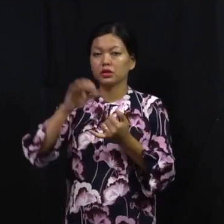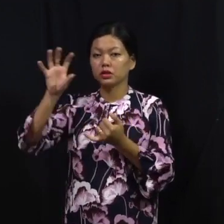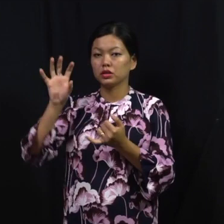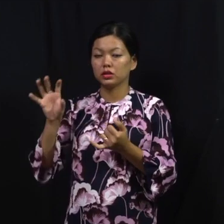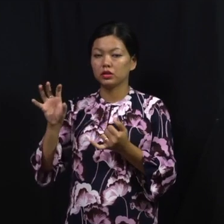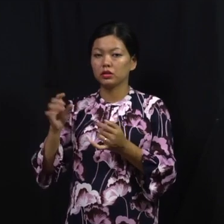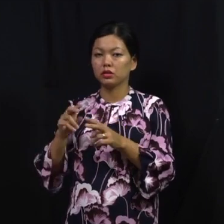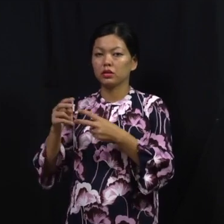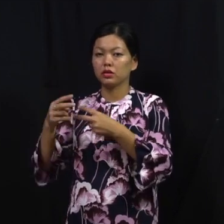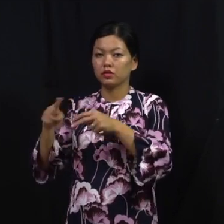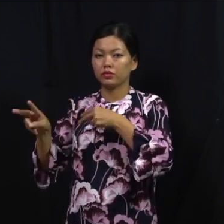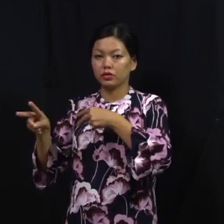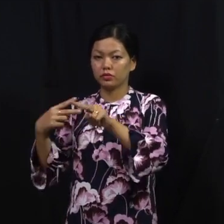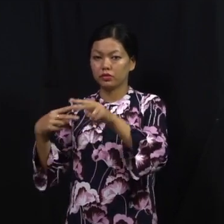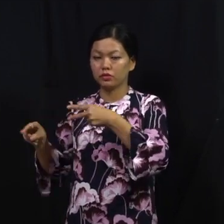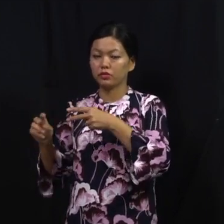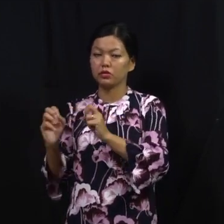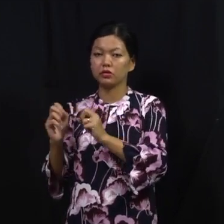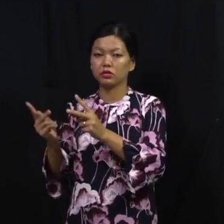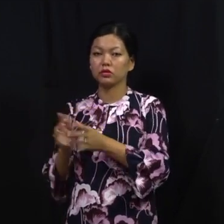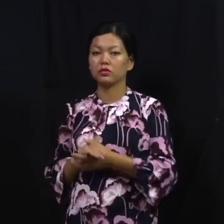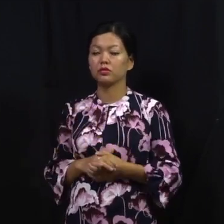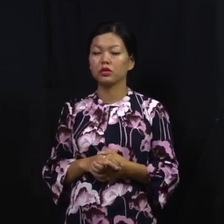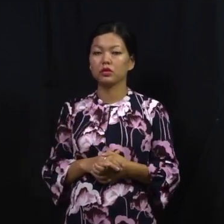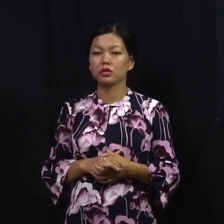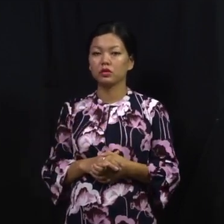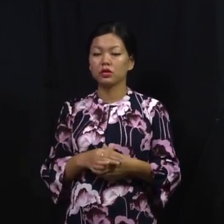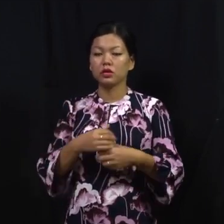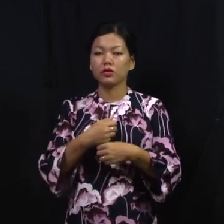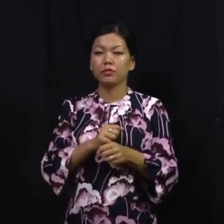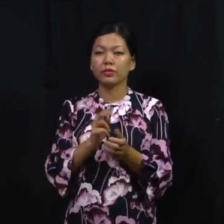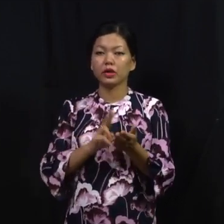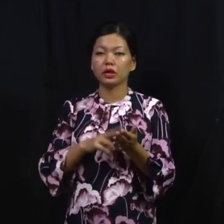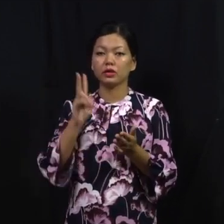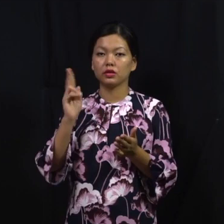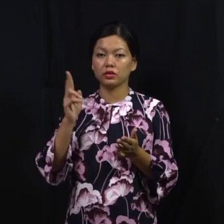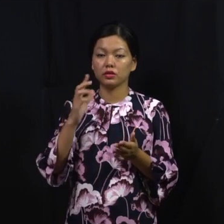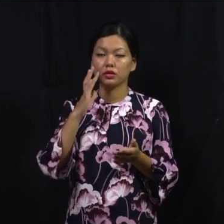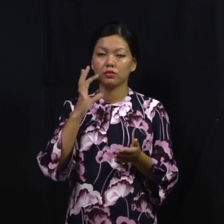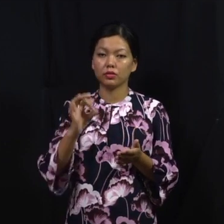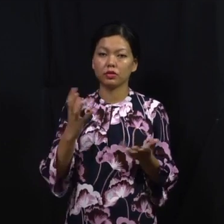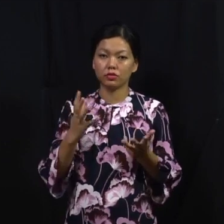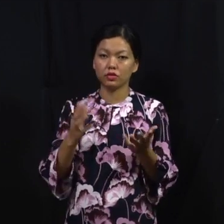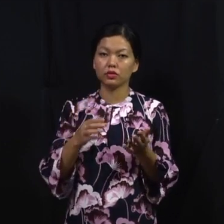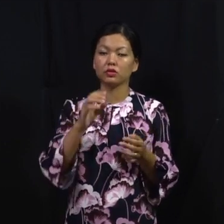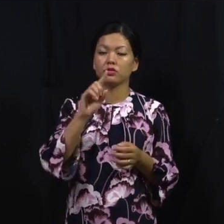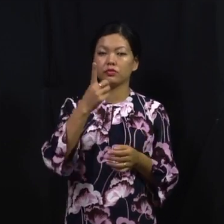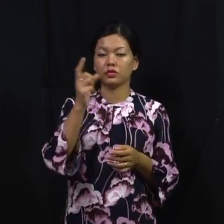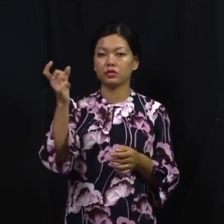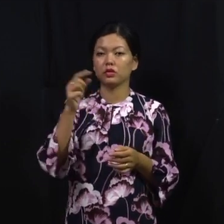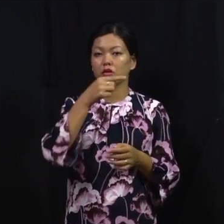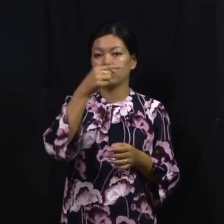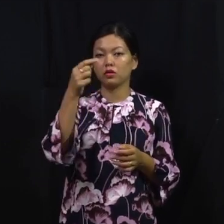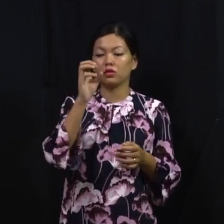but to constitute a nation, this is the first and the most important one. Okay, oneness and unity.